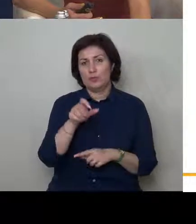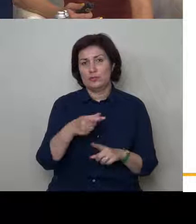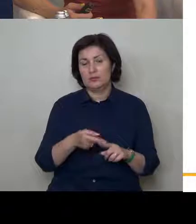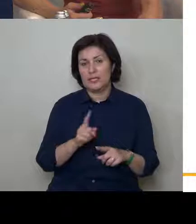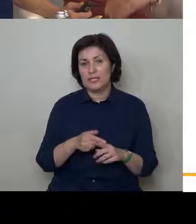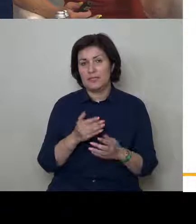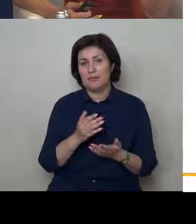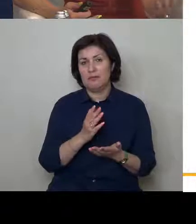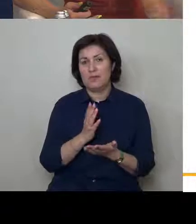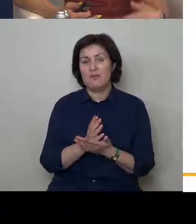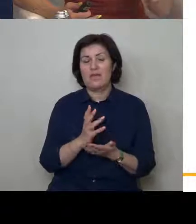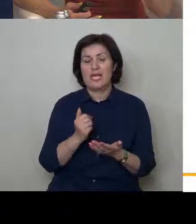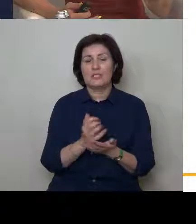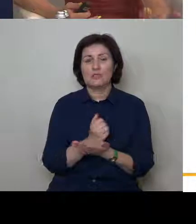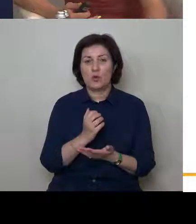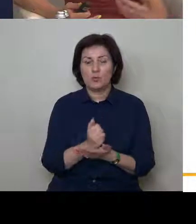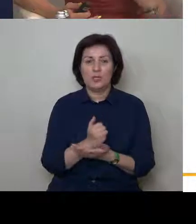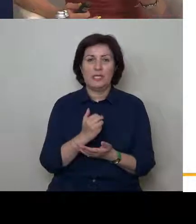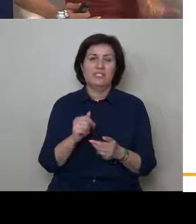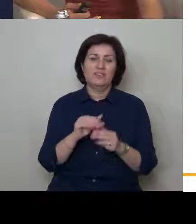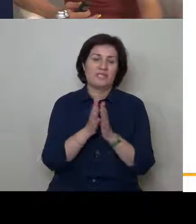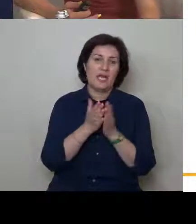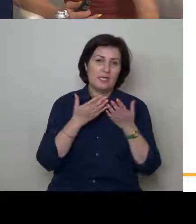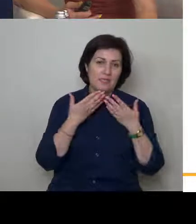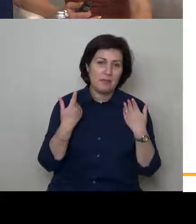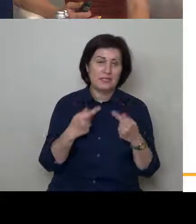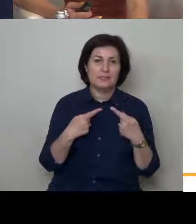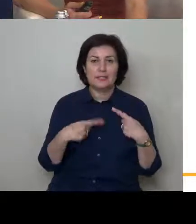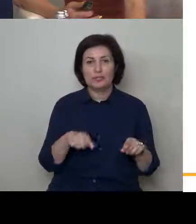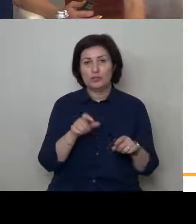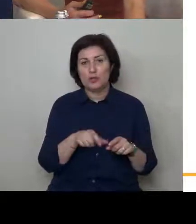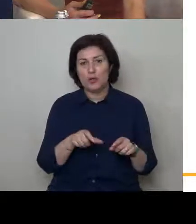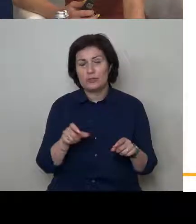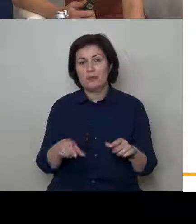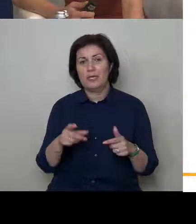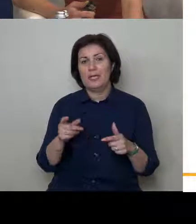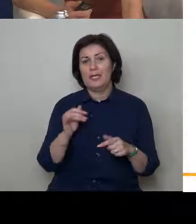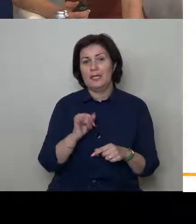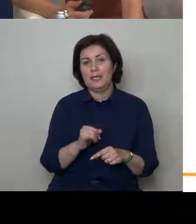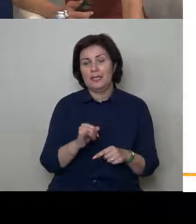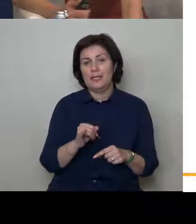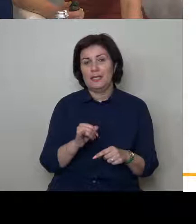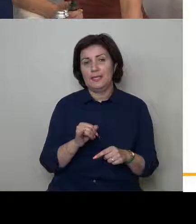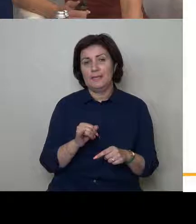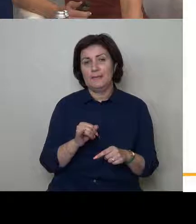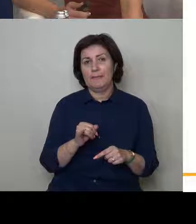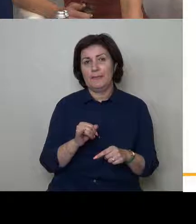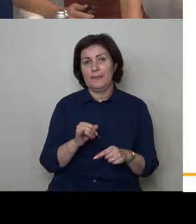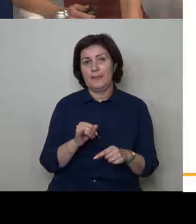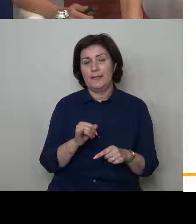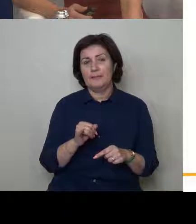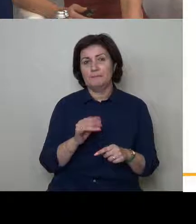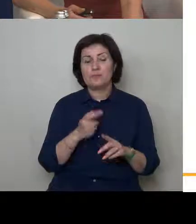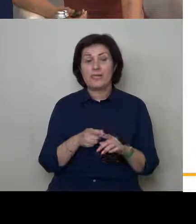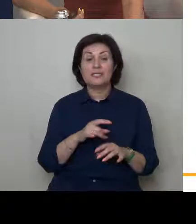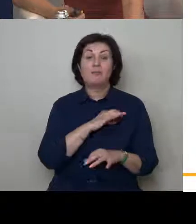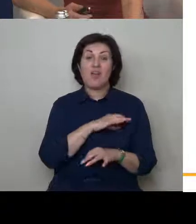unlawful giving out of the ballots, to the persons who are not present, who are outside of the